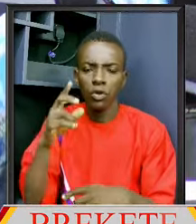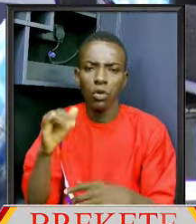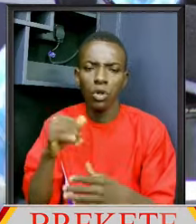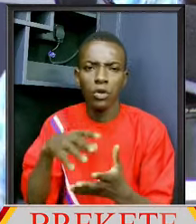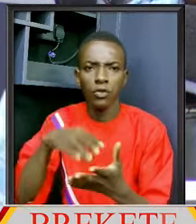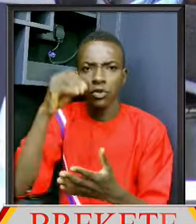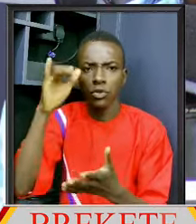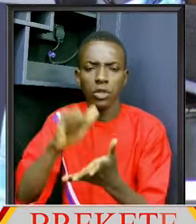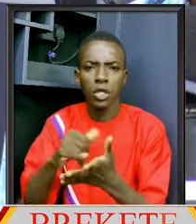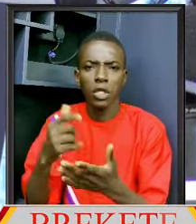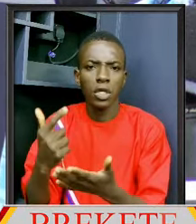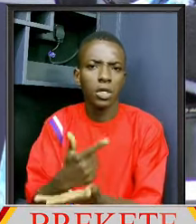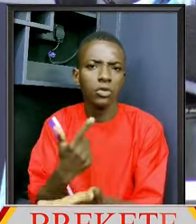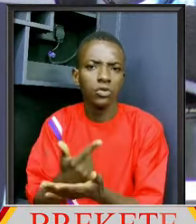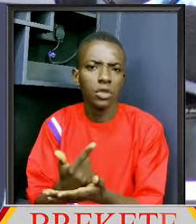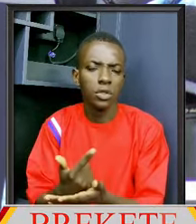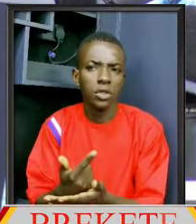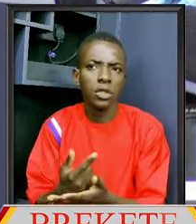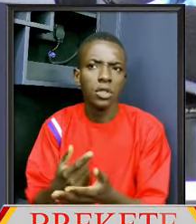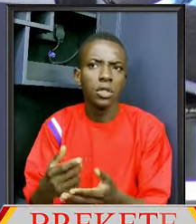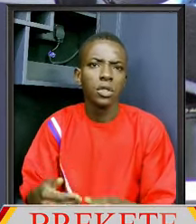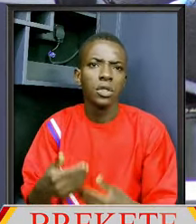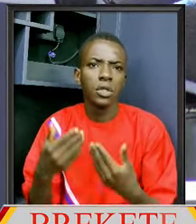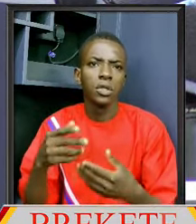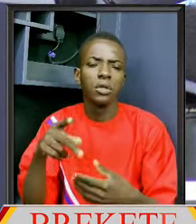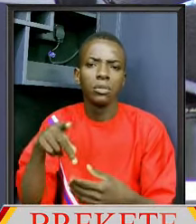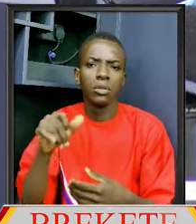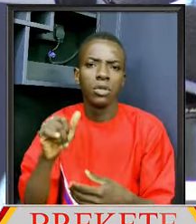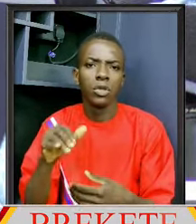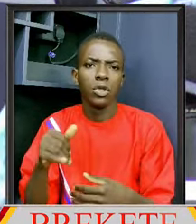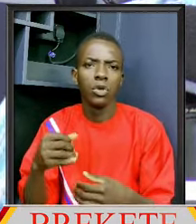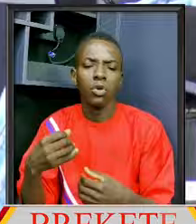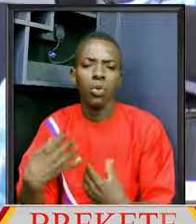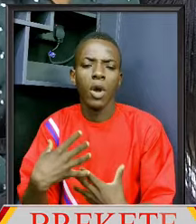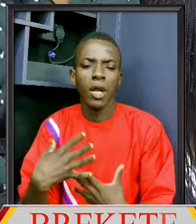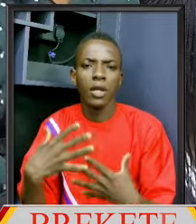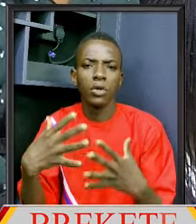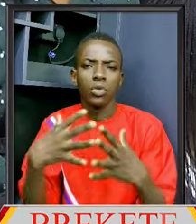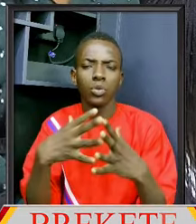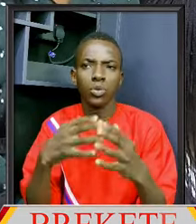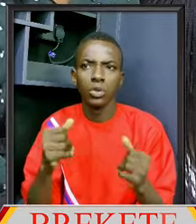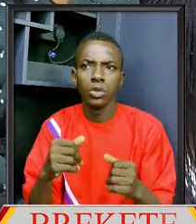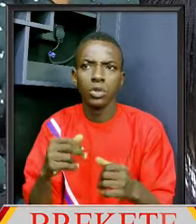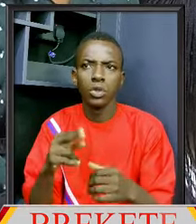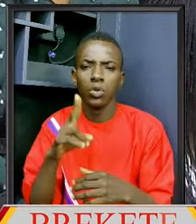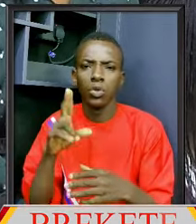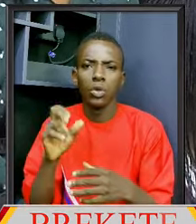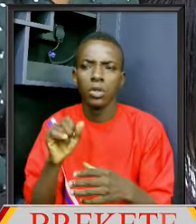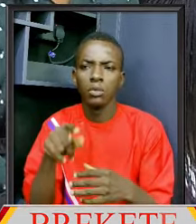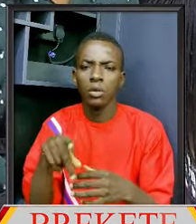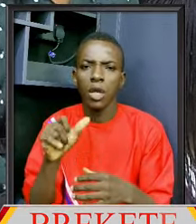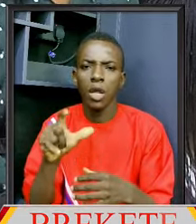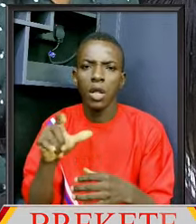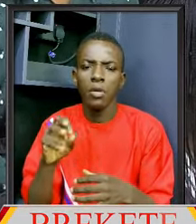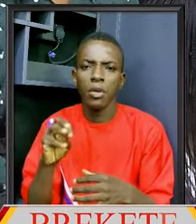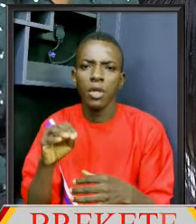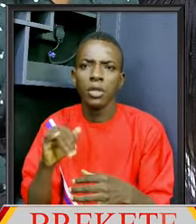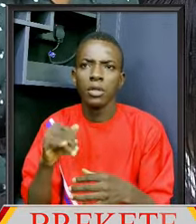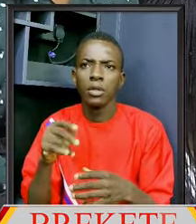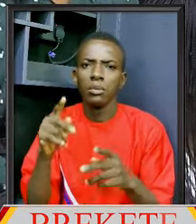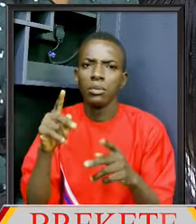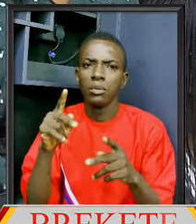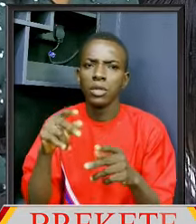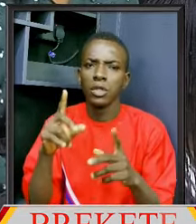of her students will congratulate. Come carry placard, go White House, go US Parliament. Say no, test